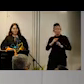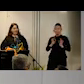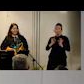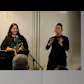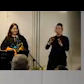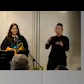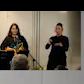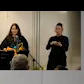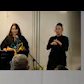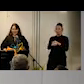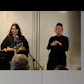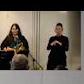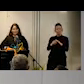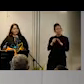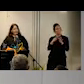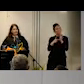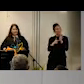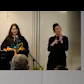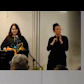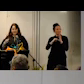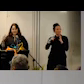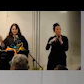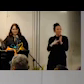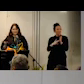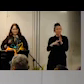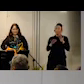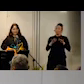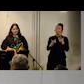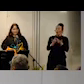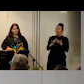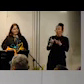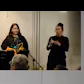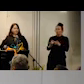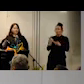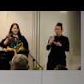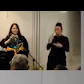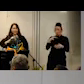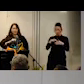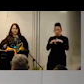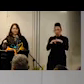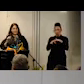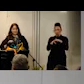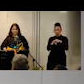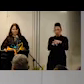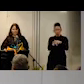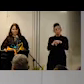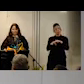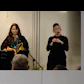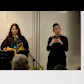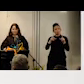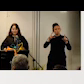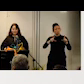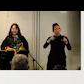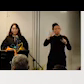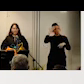scan called a PET scan. And similar to other scans, people would lie in the scanner and it takes a beautiful image of their